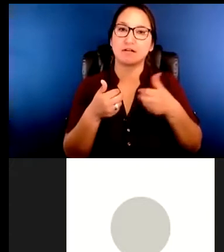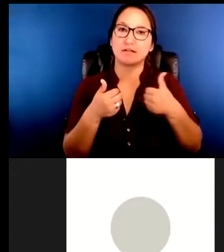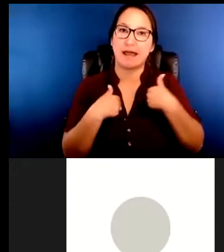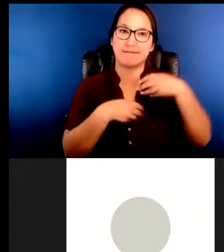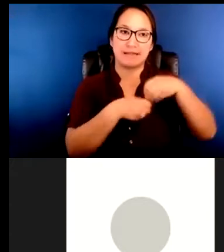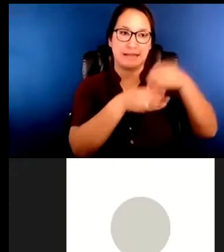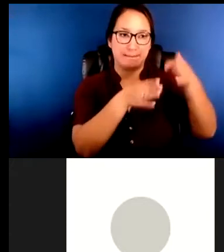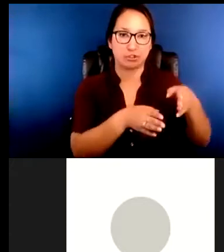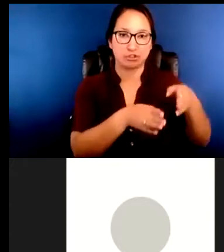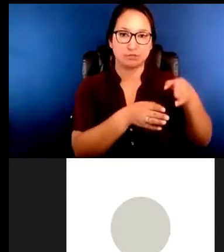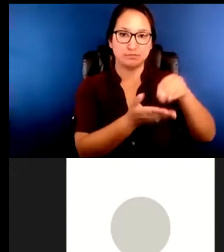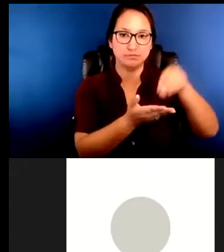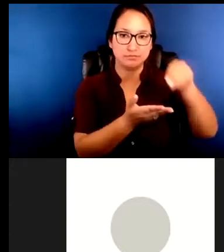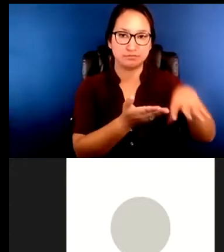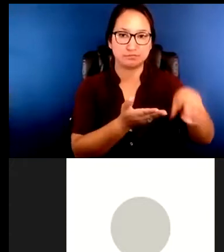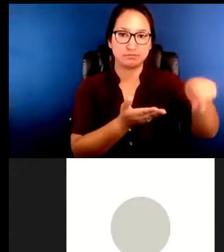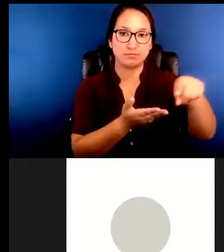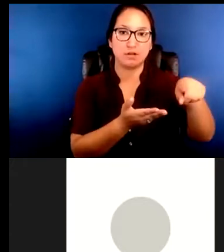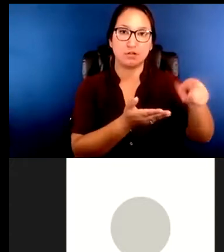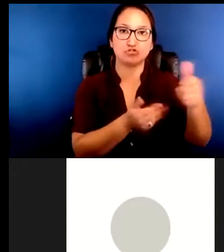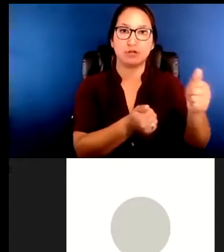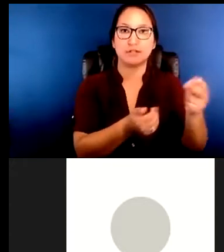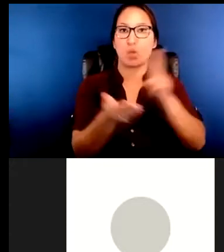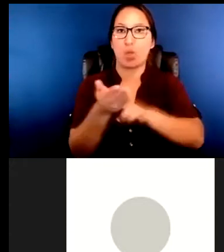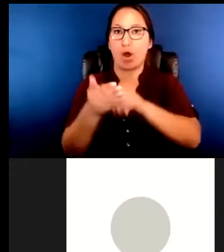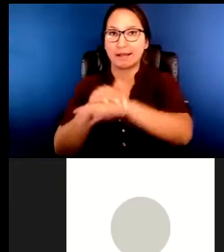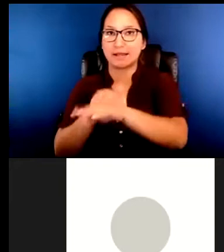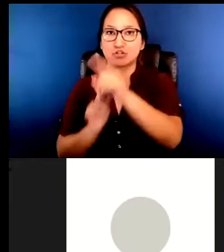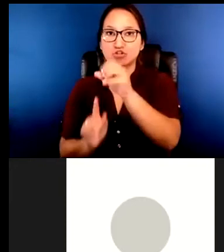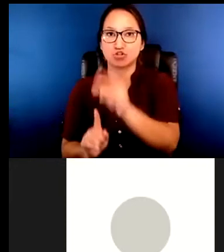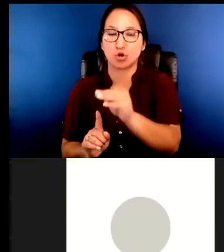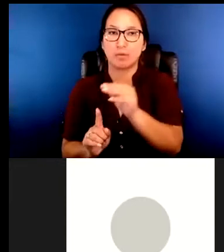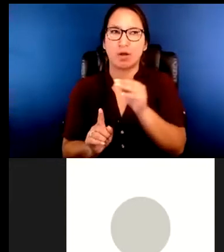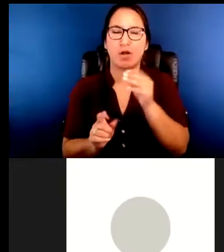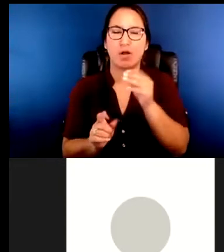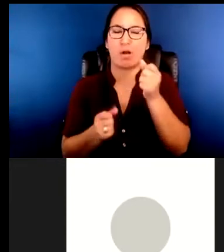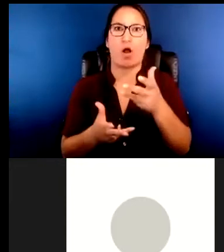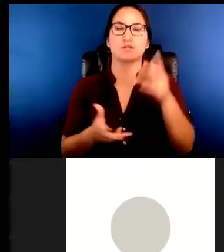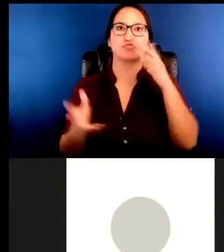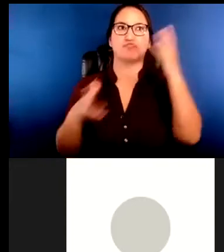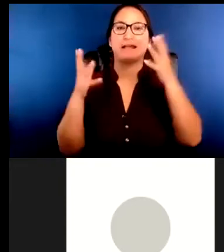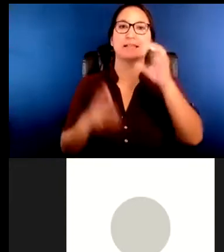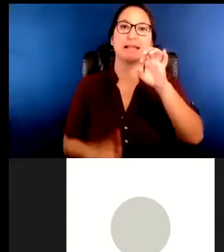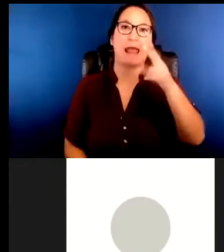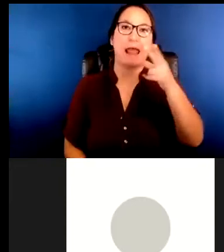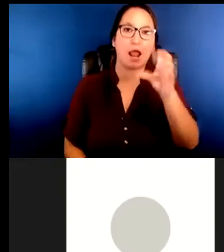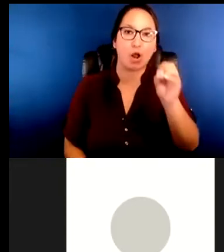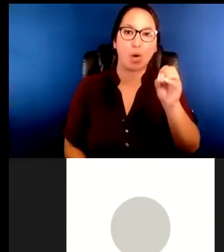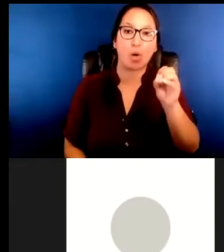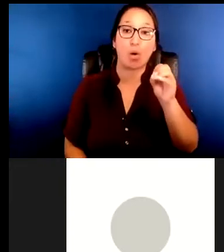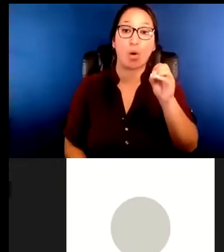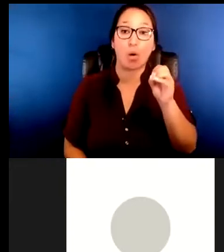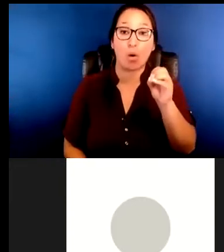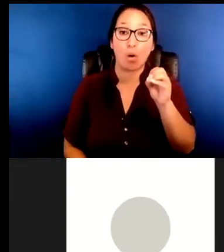have either they log into Zoom and then we get echoes and we get craziness, or I don't have them log on to Zoom, and